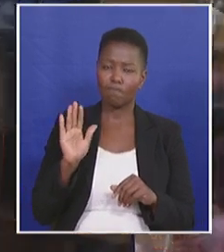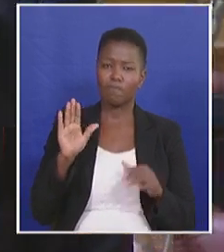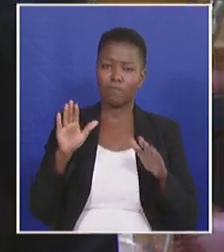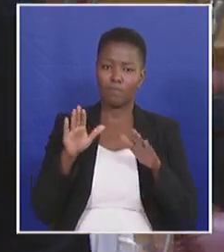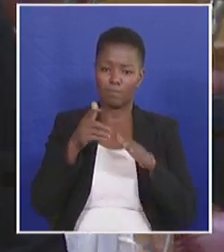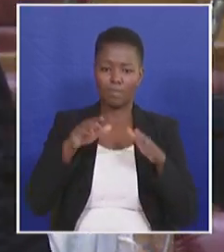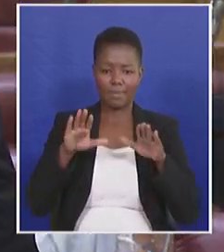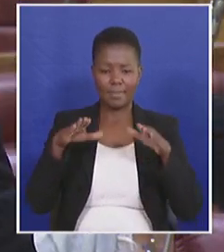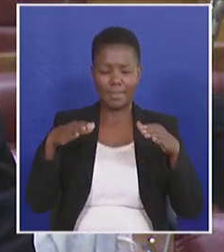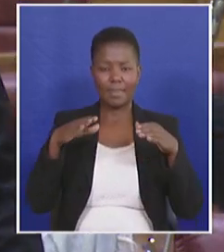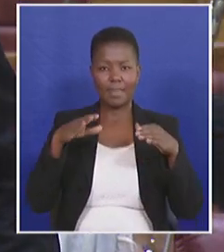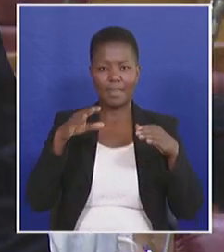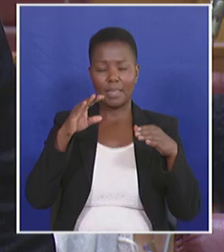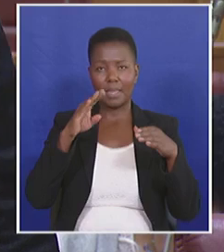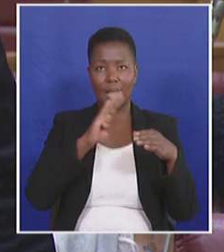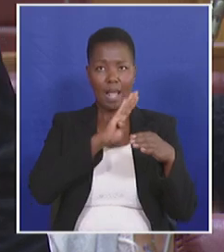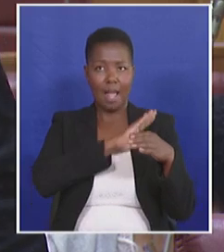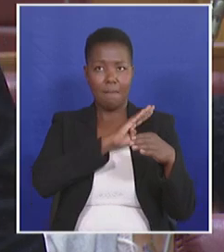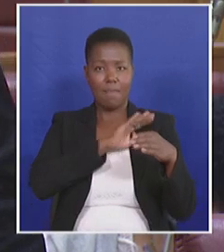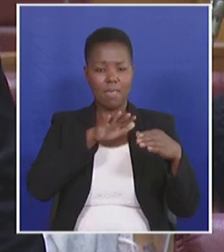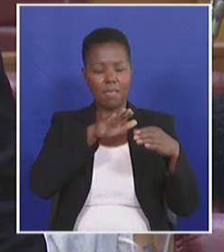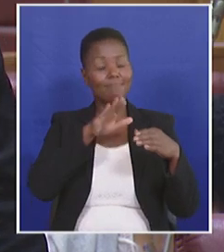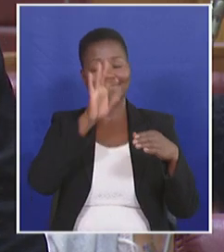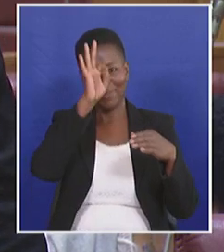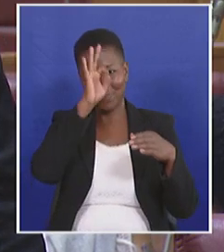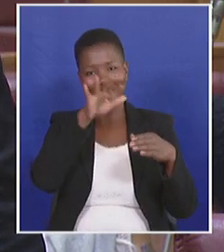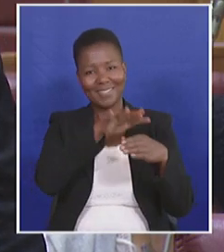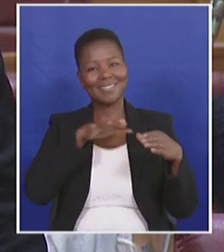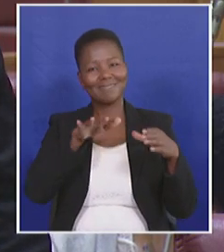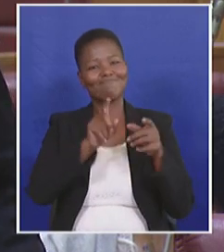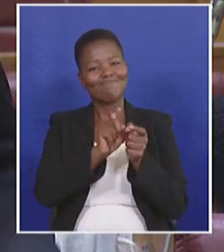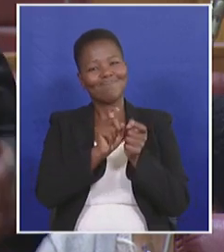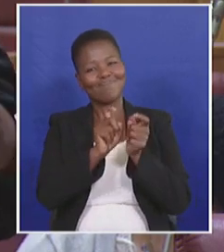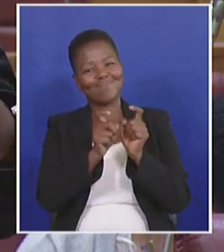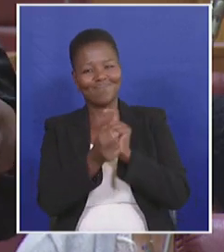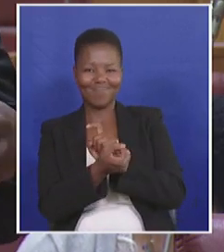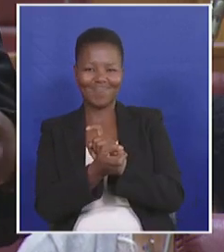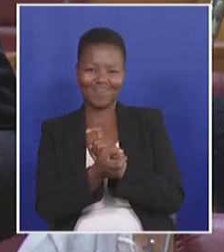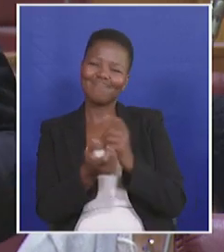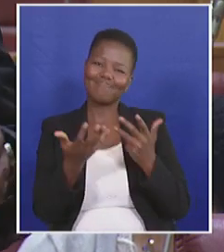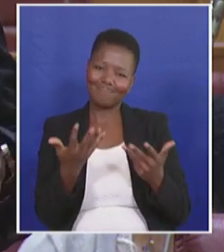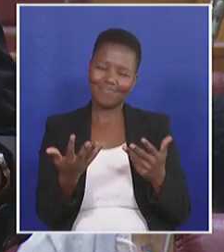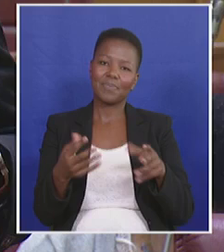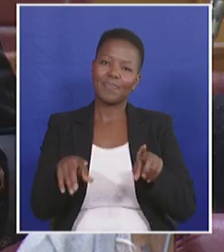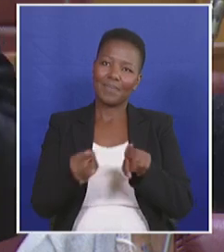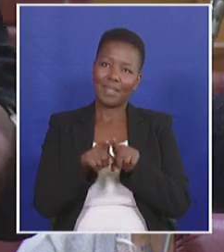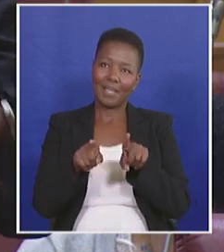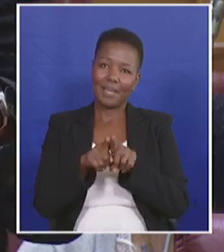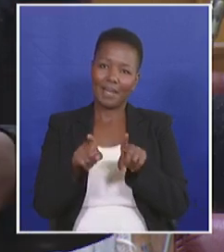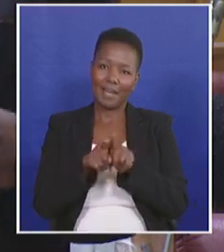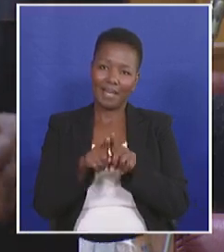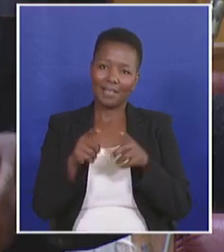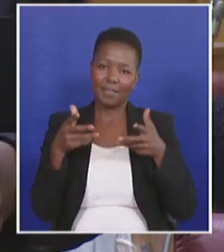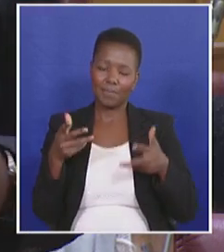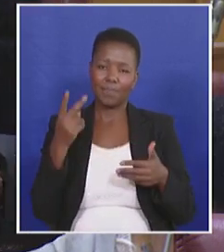demilitarization approach is expected to look into the innermost sort of